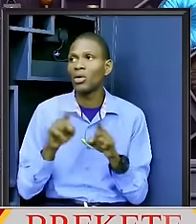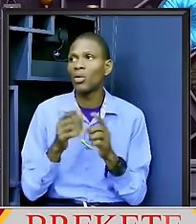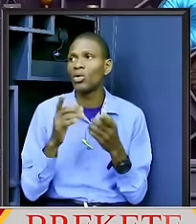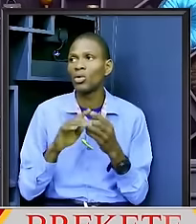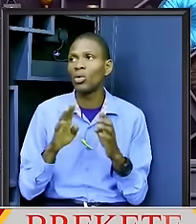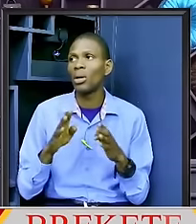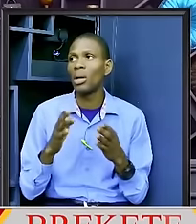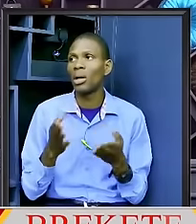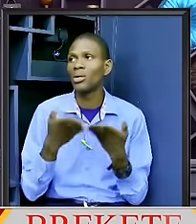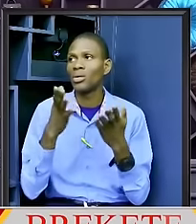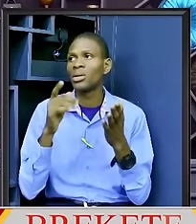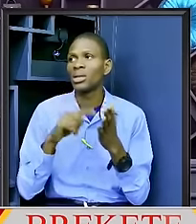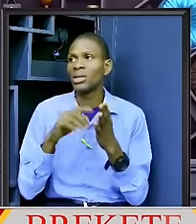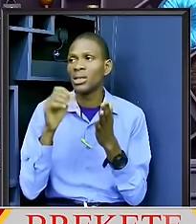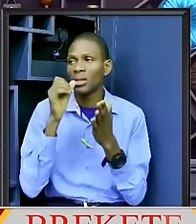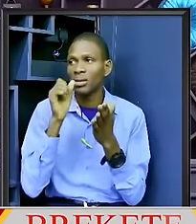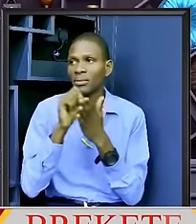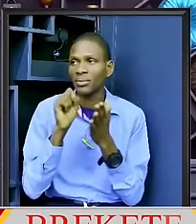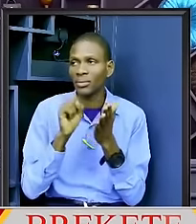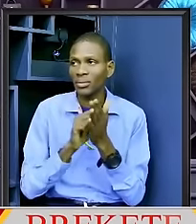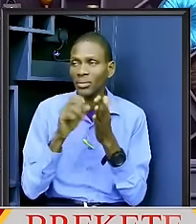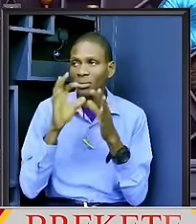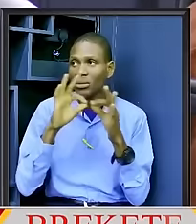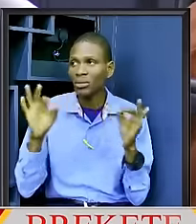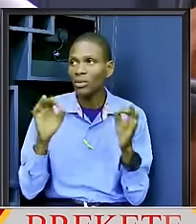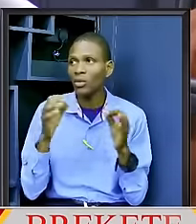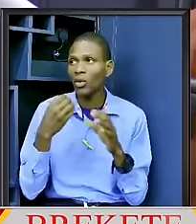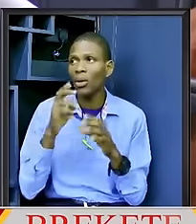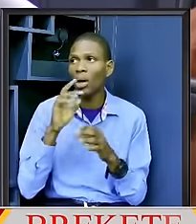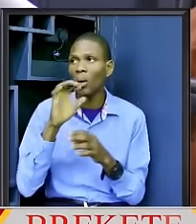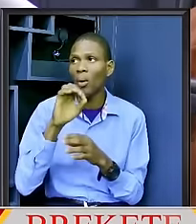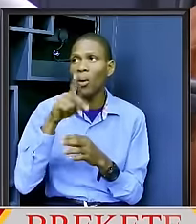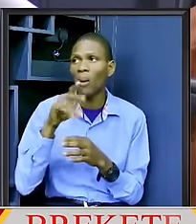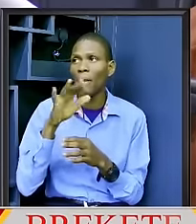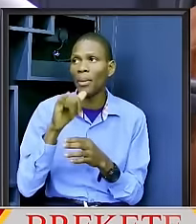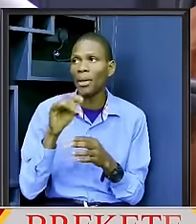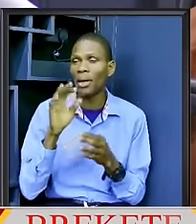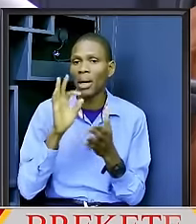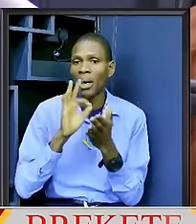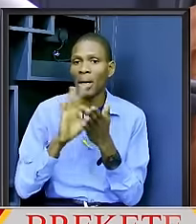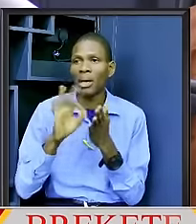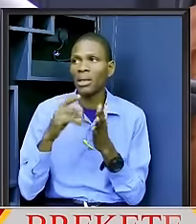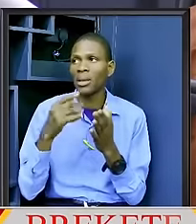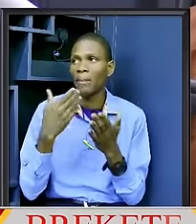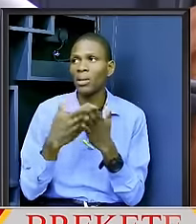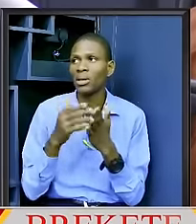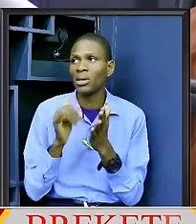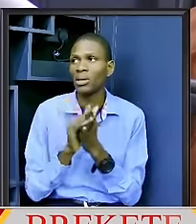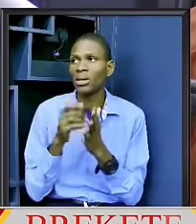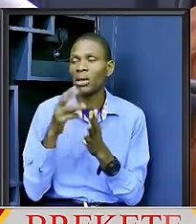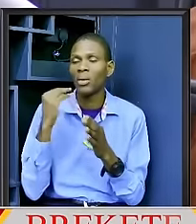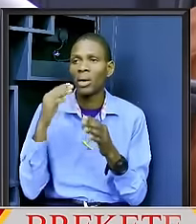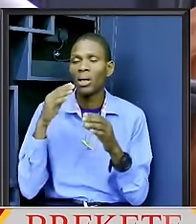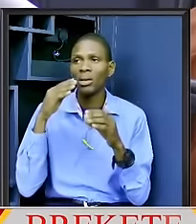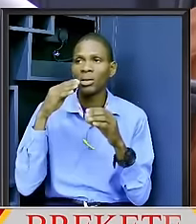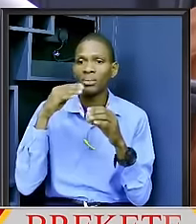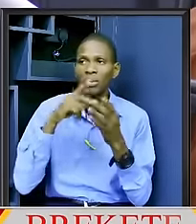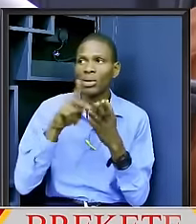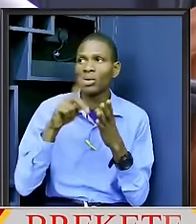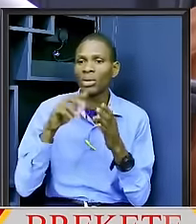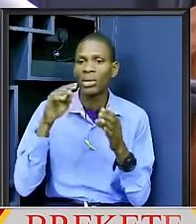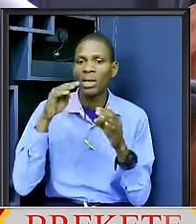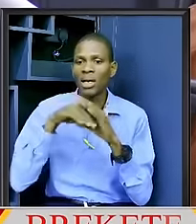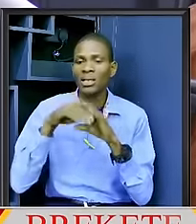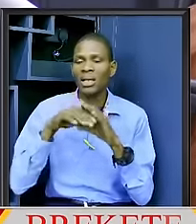want to hand you over this statement, mm-hmm. An OP account. The monies that were lodged into that access account, yes,